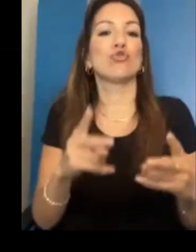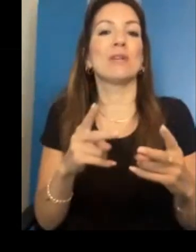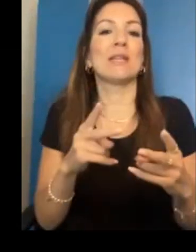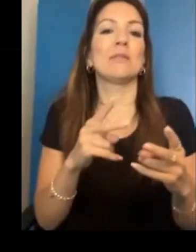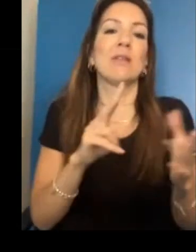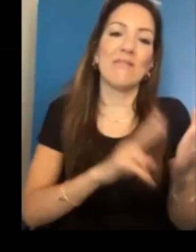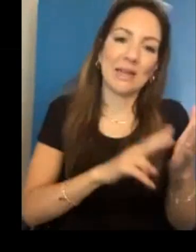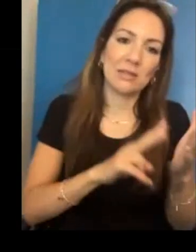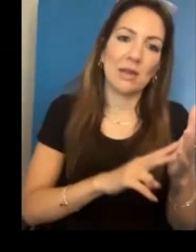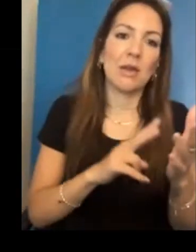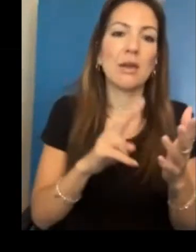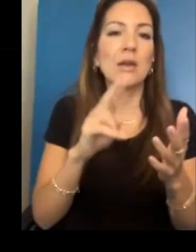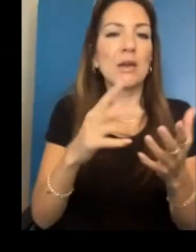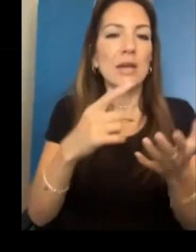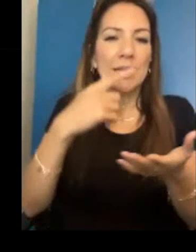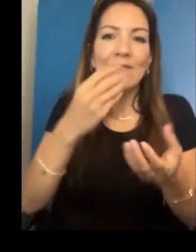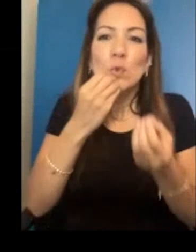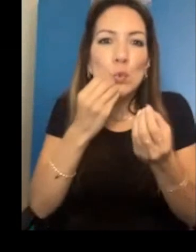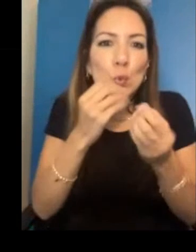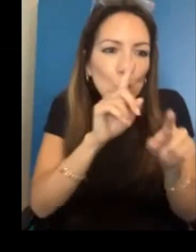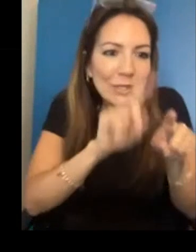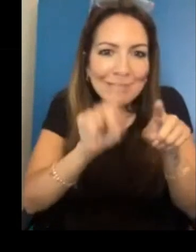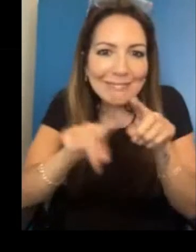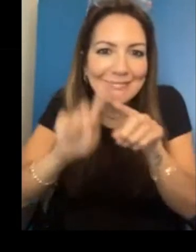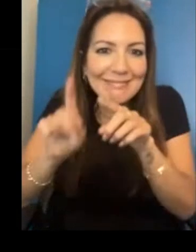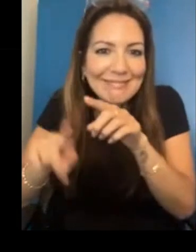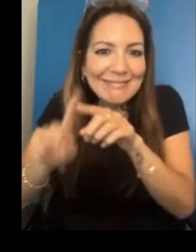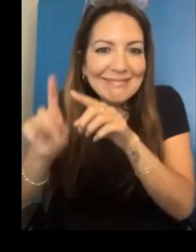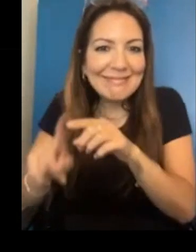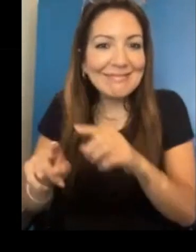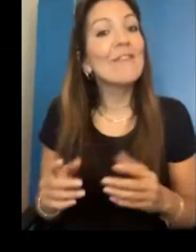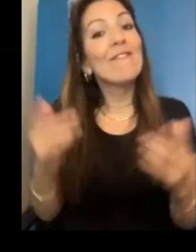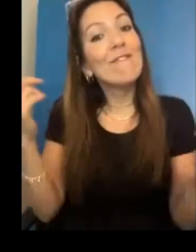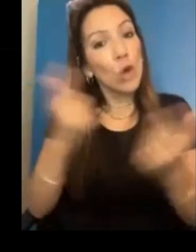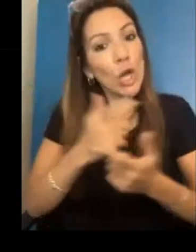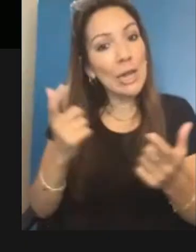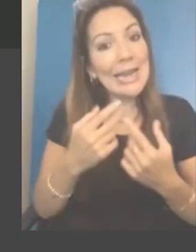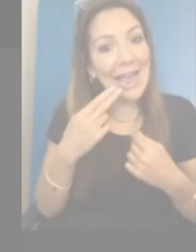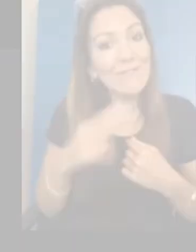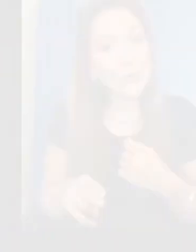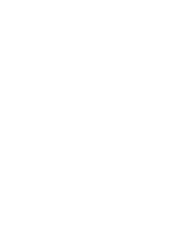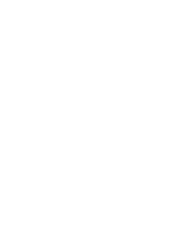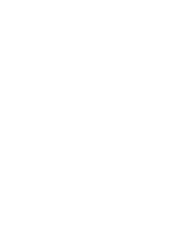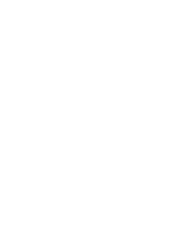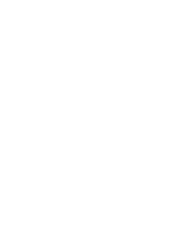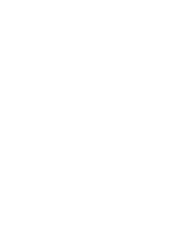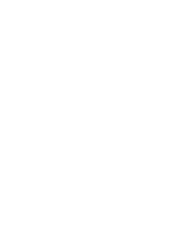lots of different cuisines from around the world. So it should be a really fun afternoon. So do come along if you can.